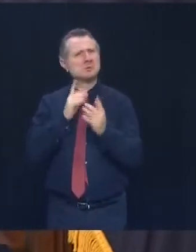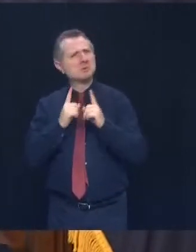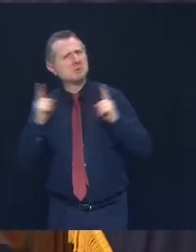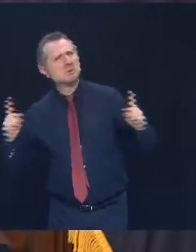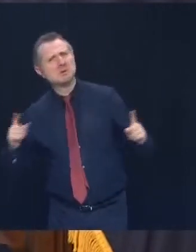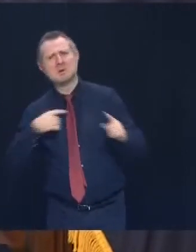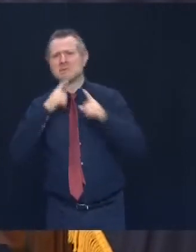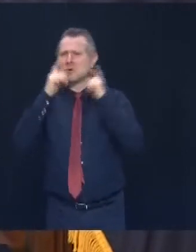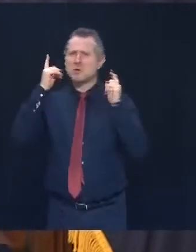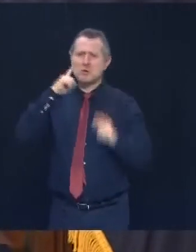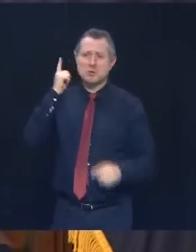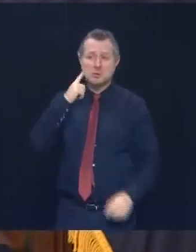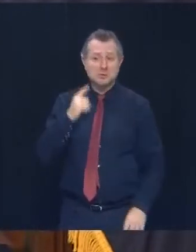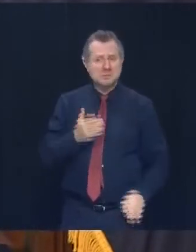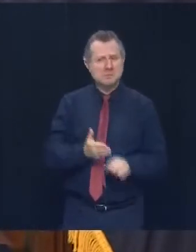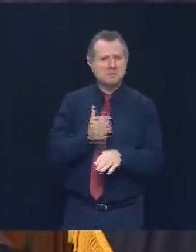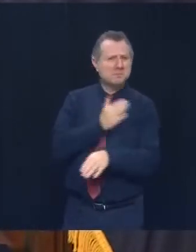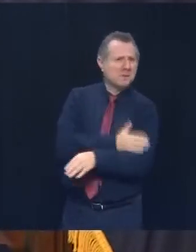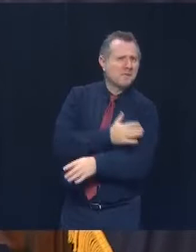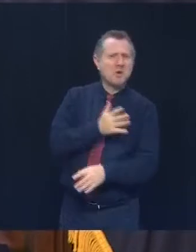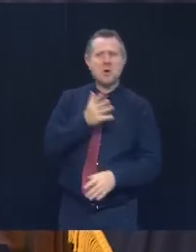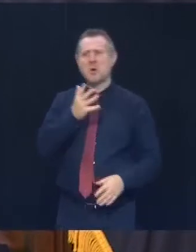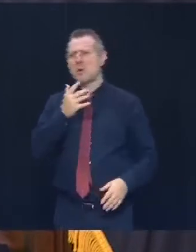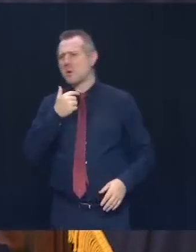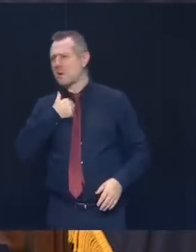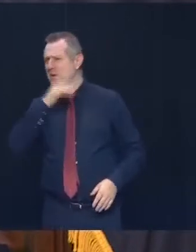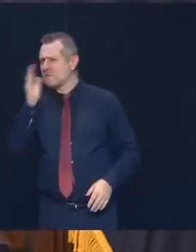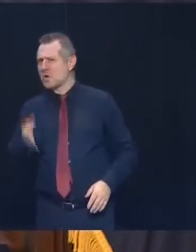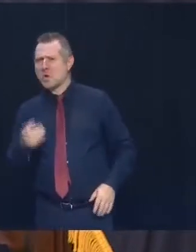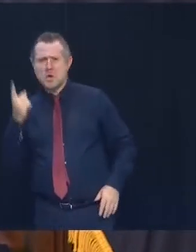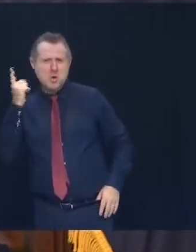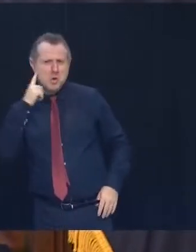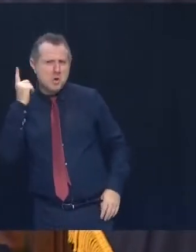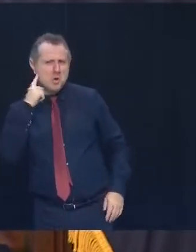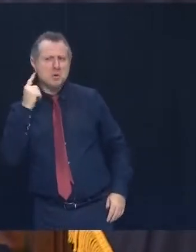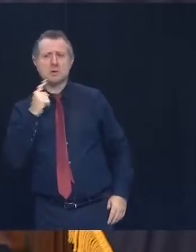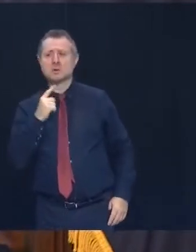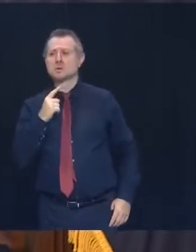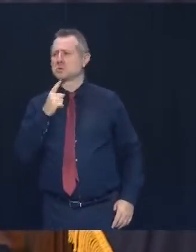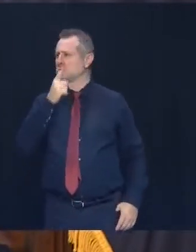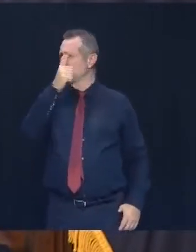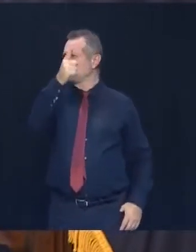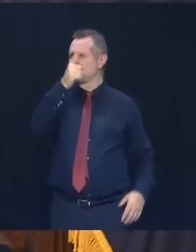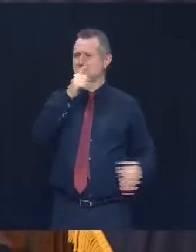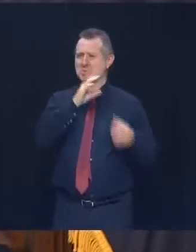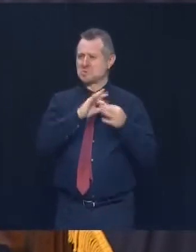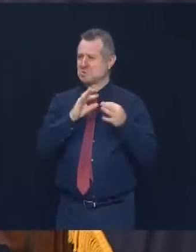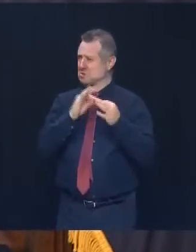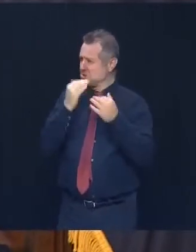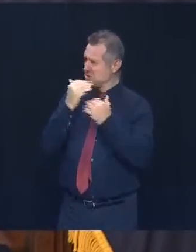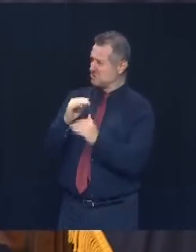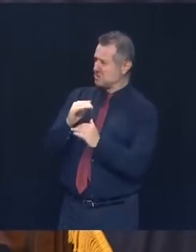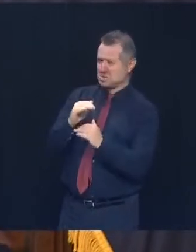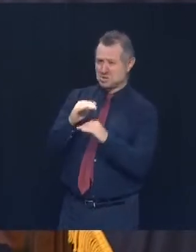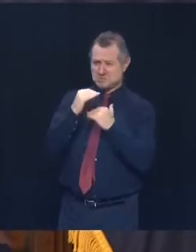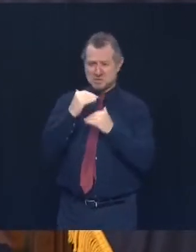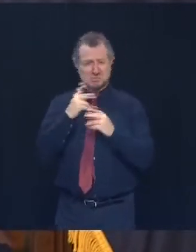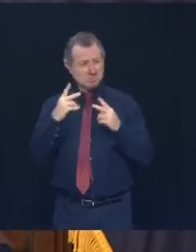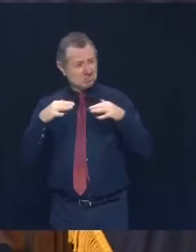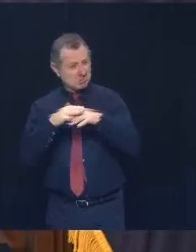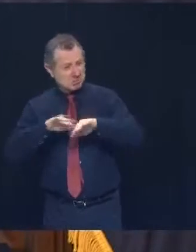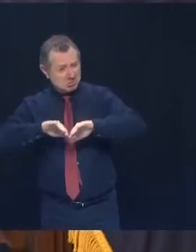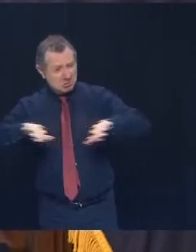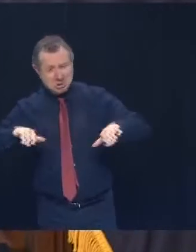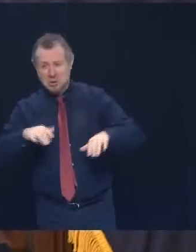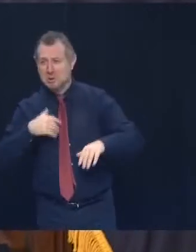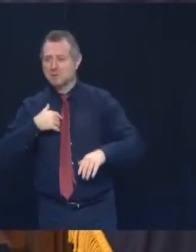that there were limits on the number of people who could be in a gathering place.